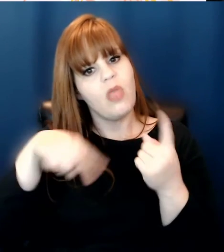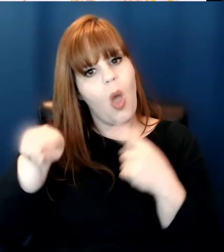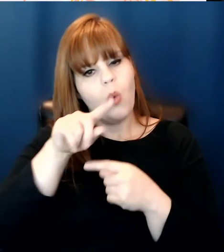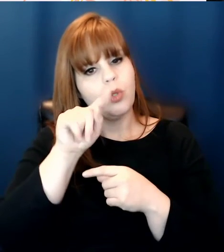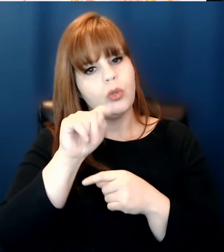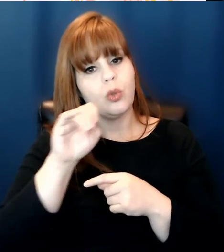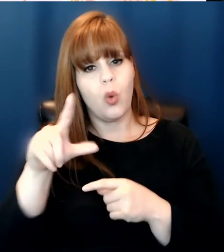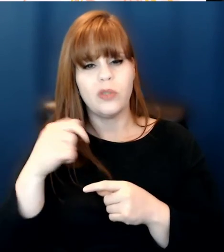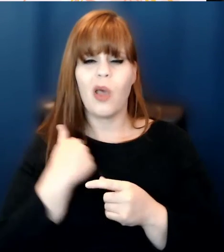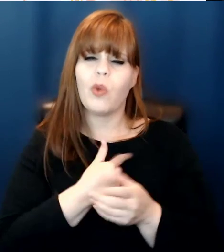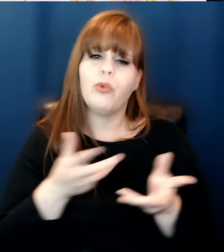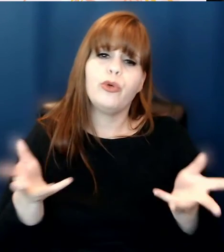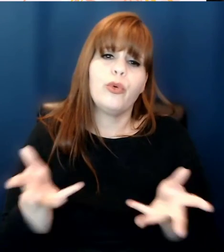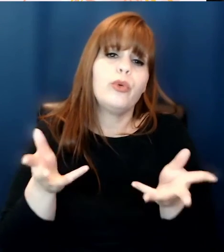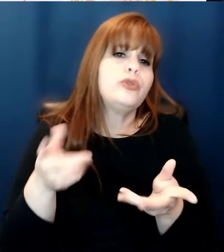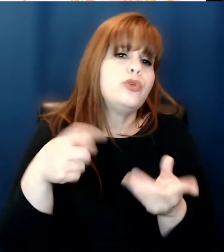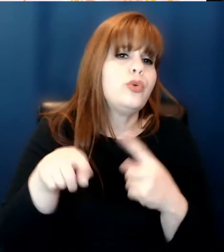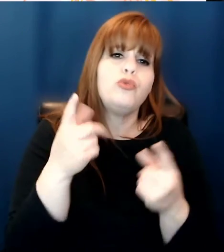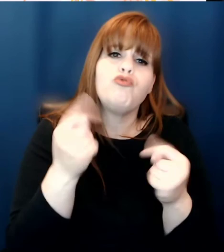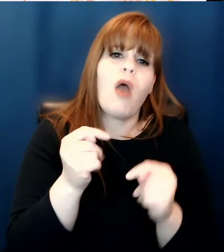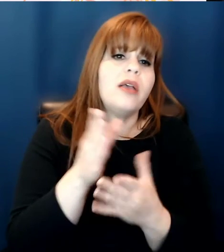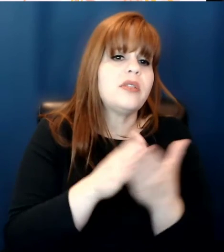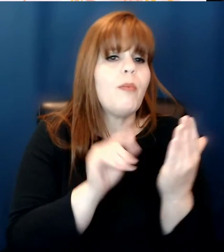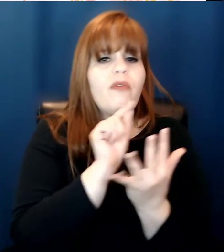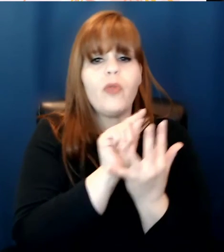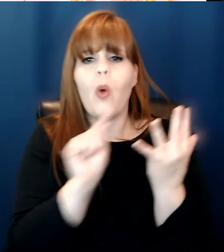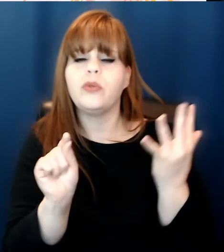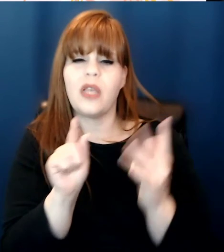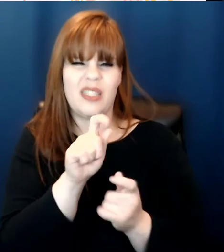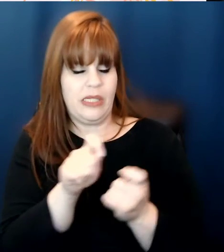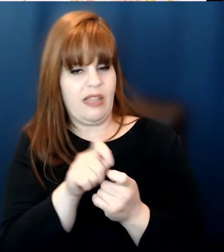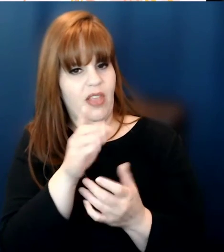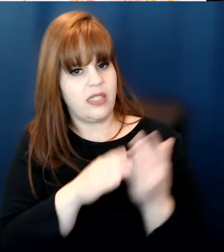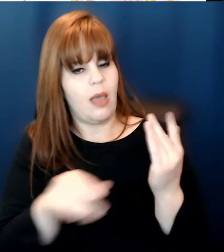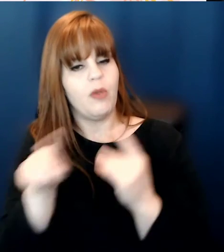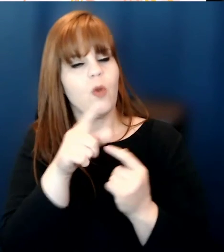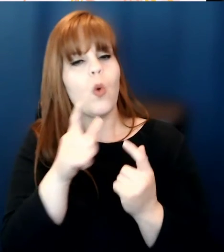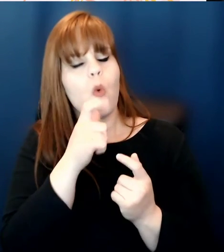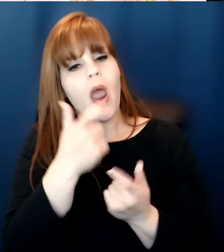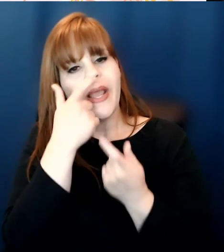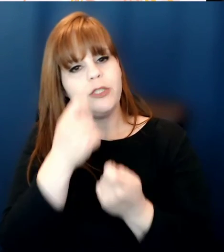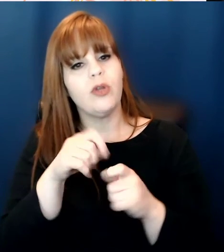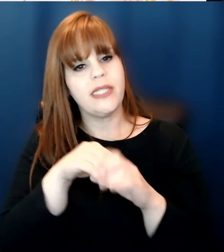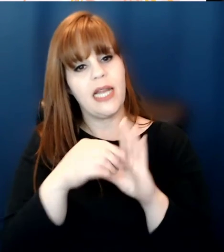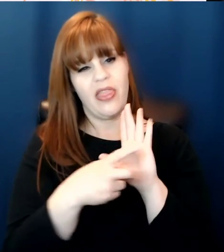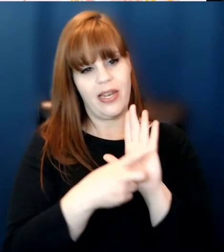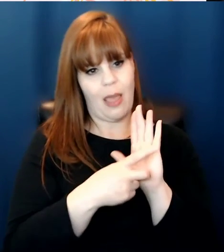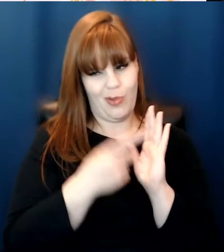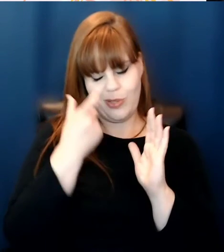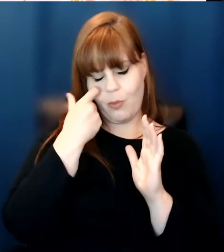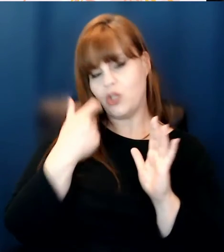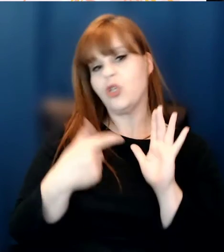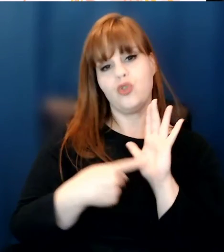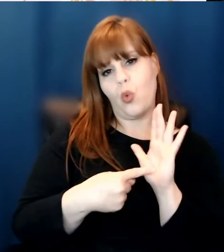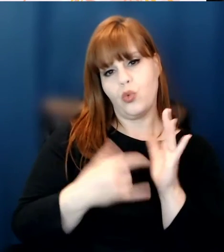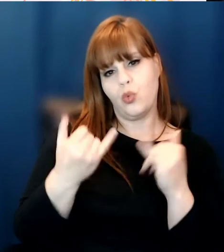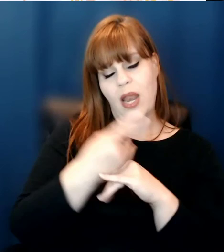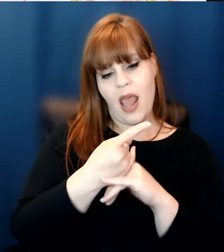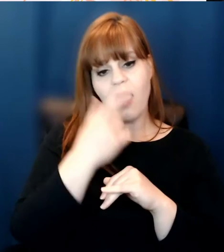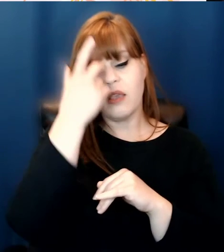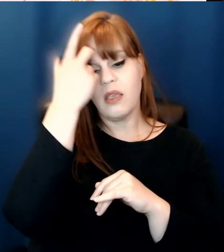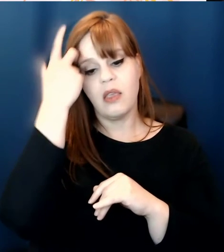really encourage you to try those out, specifically those of you who are interested in kind of the demos that happened today,